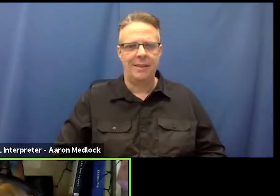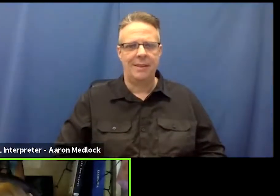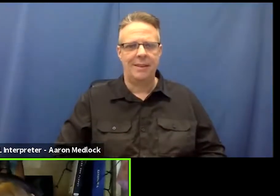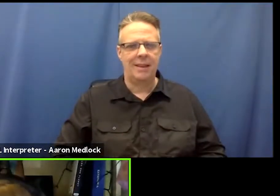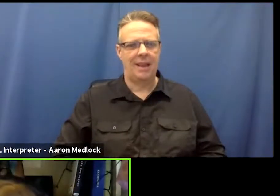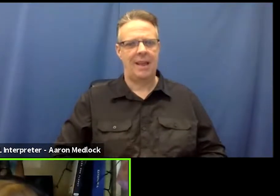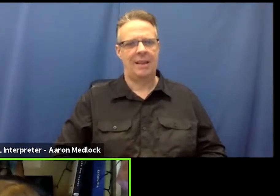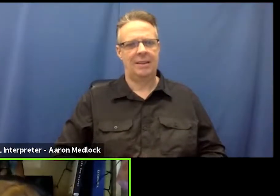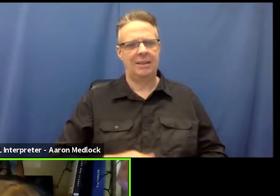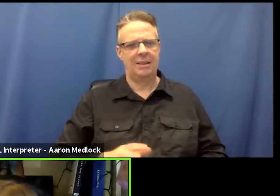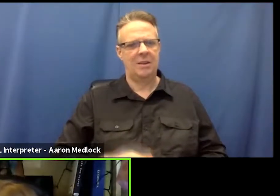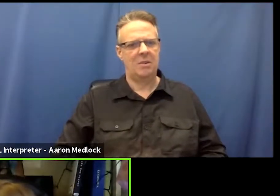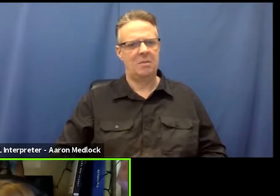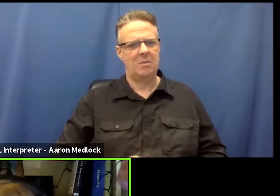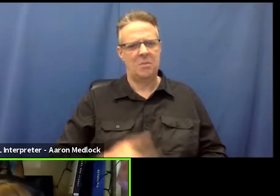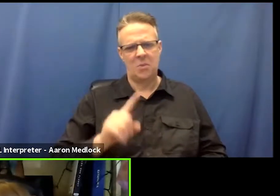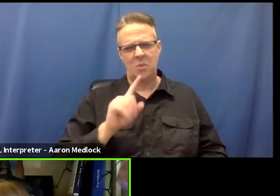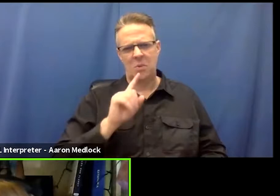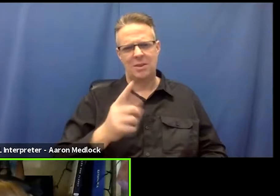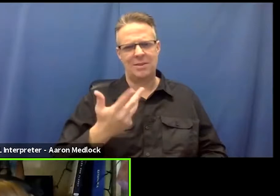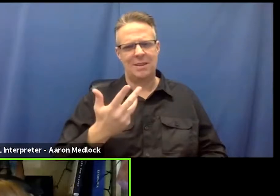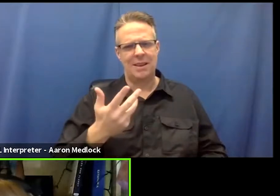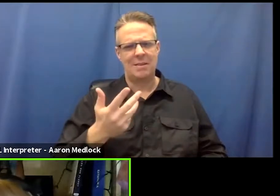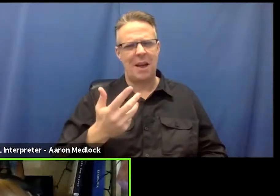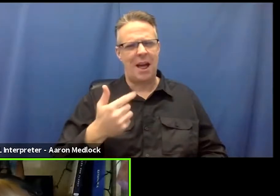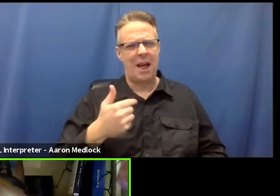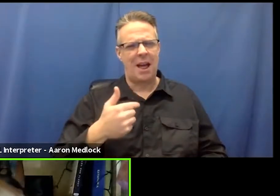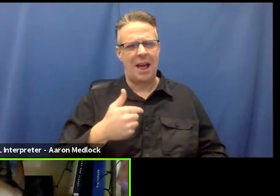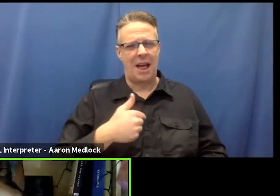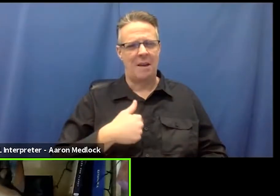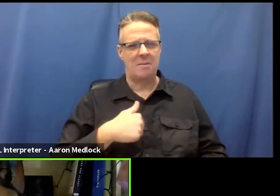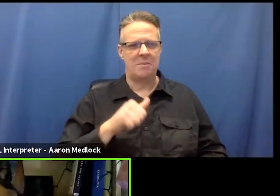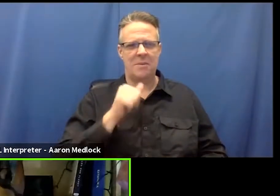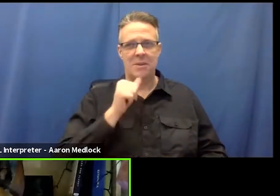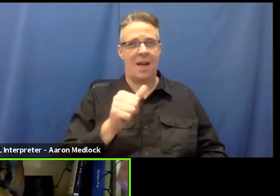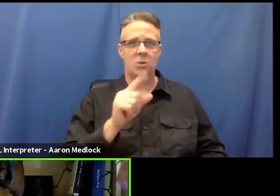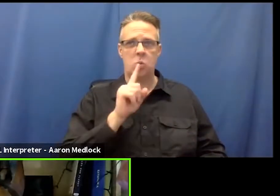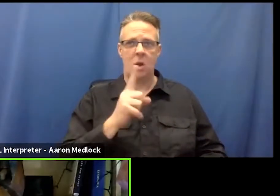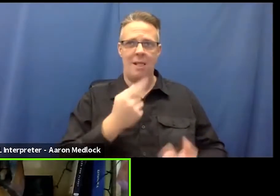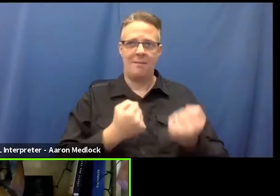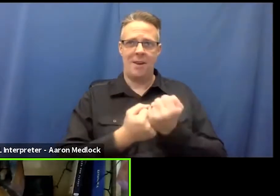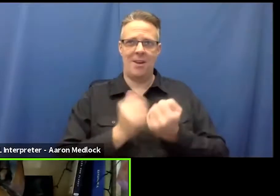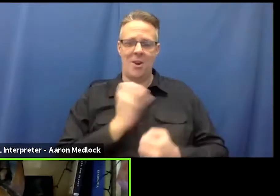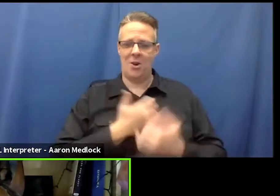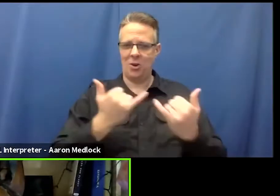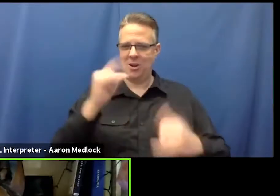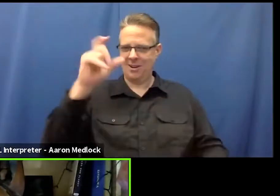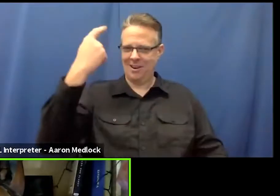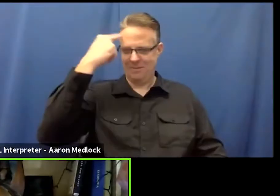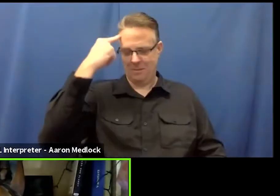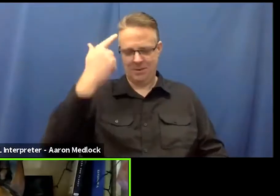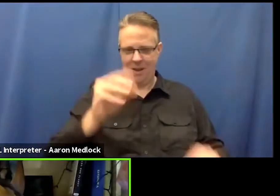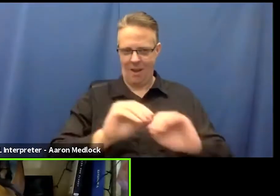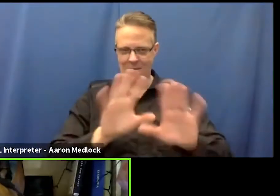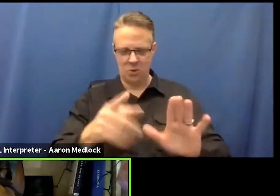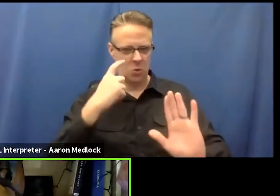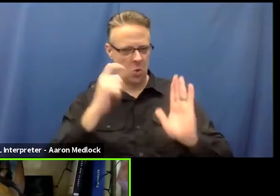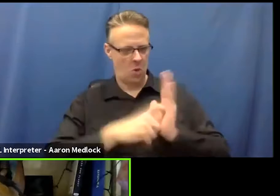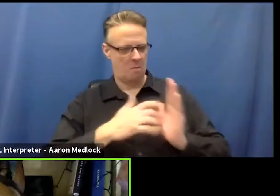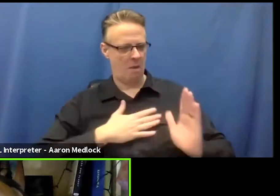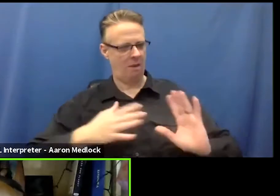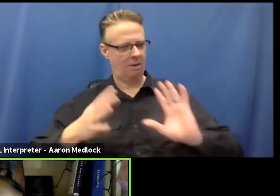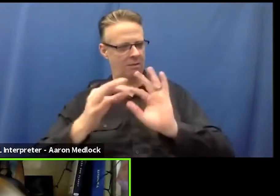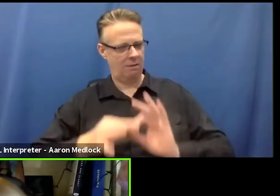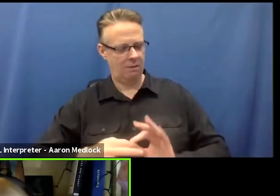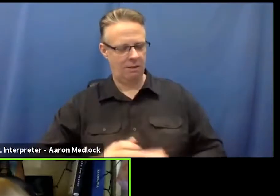I'm certainly, it might be quite obvious from this conversation, but I am no fan of our current government. And I do not think